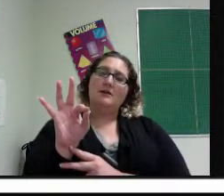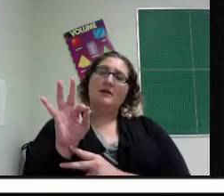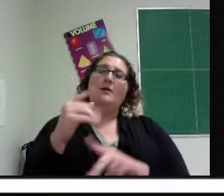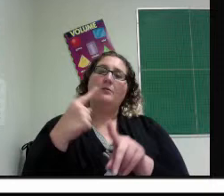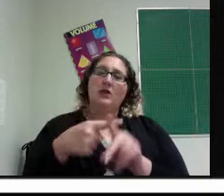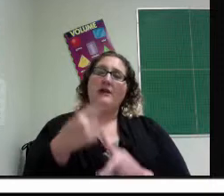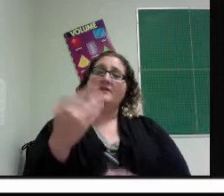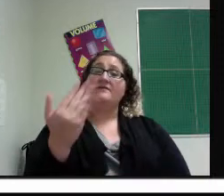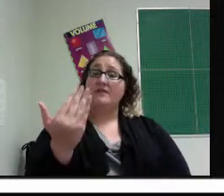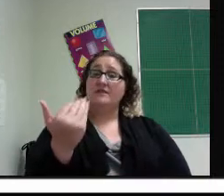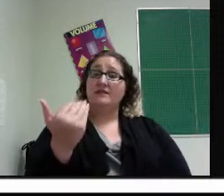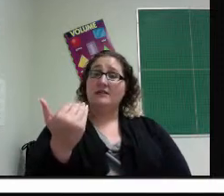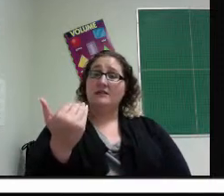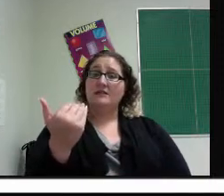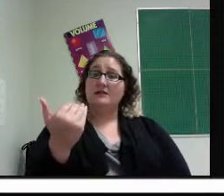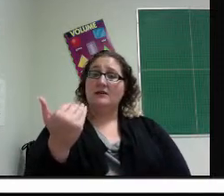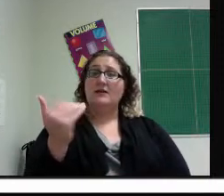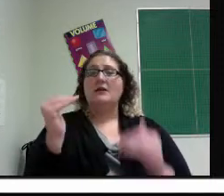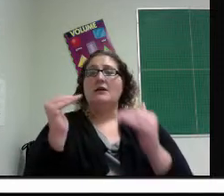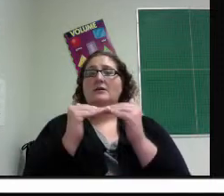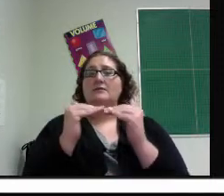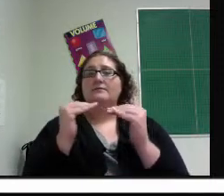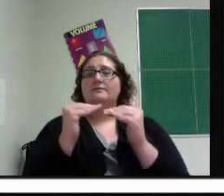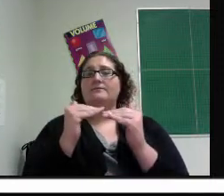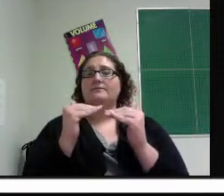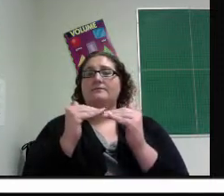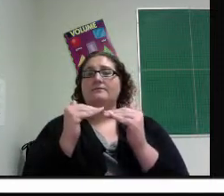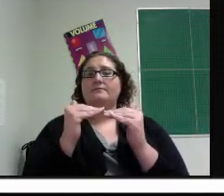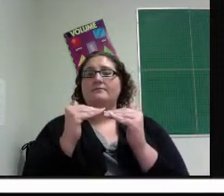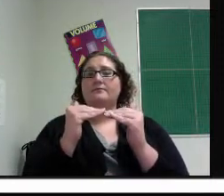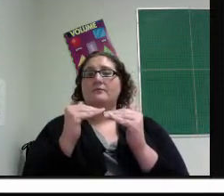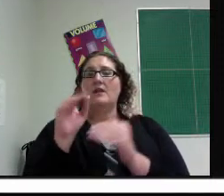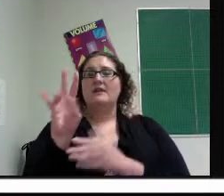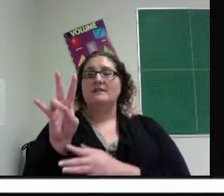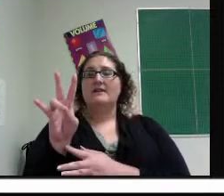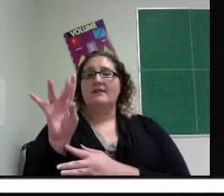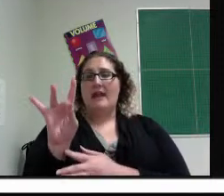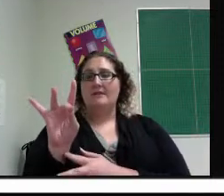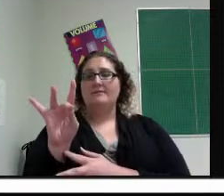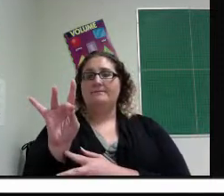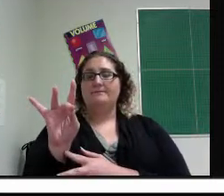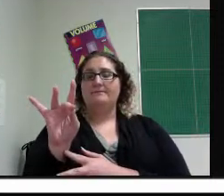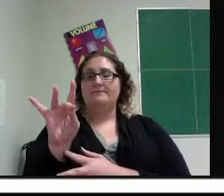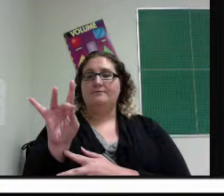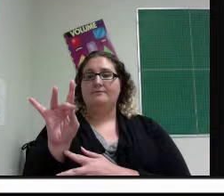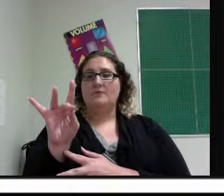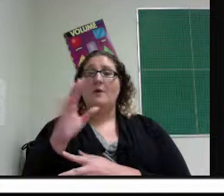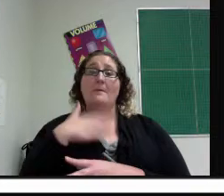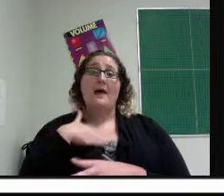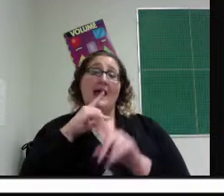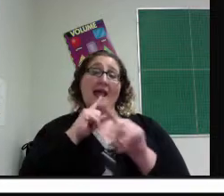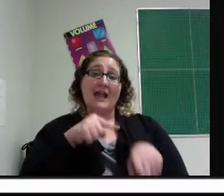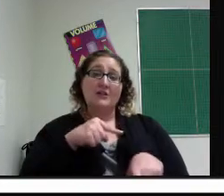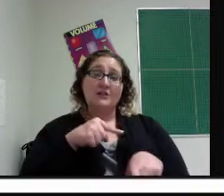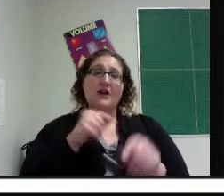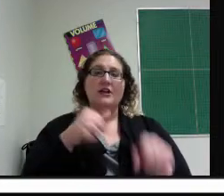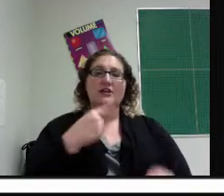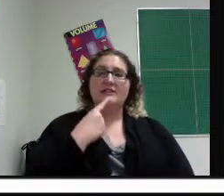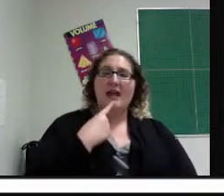plus 15 would give me 78. So for my answer, I can